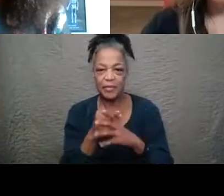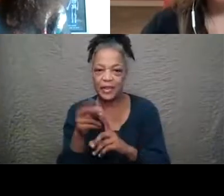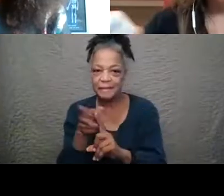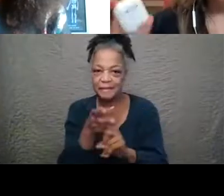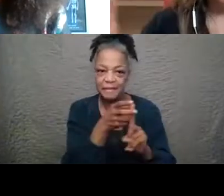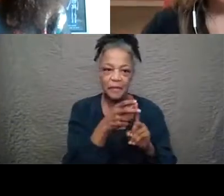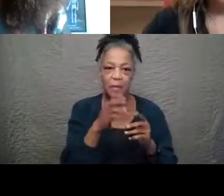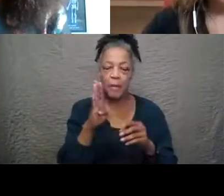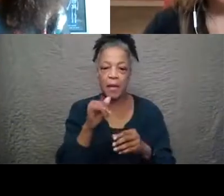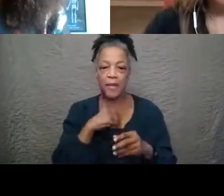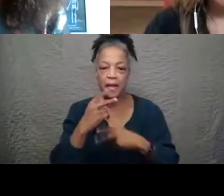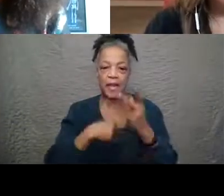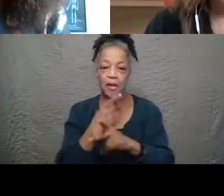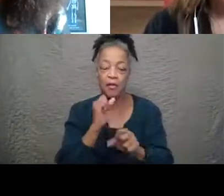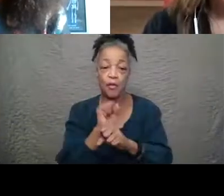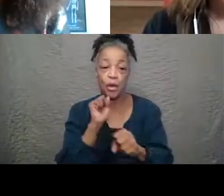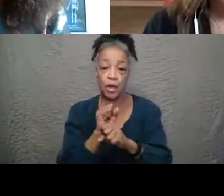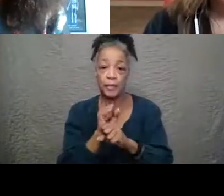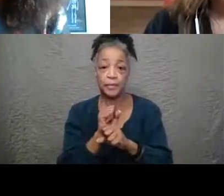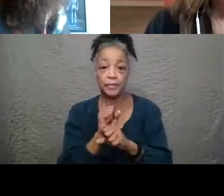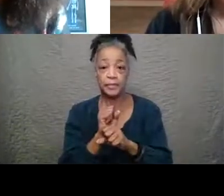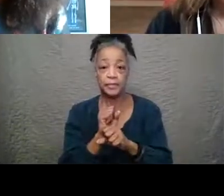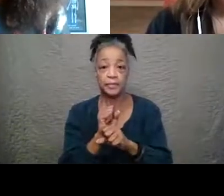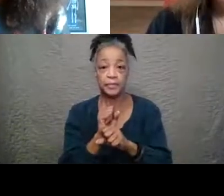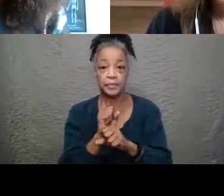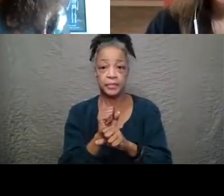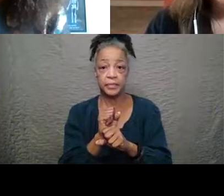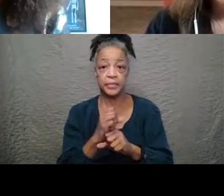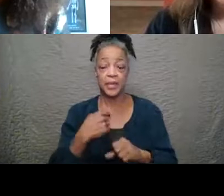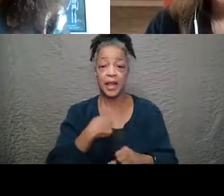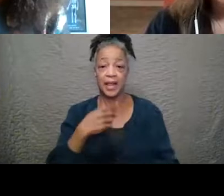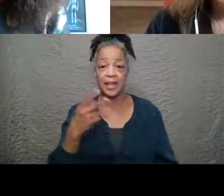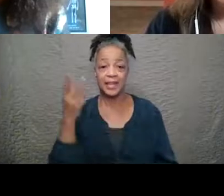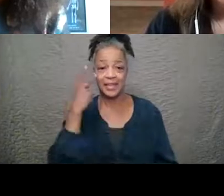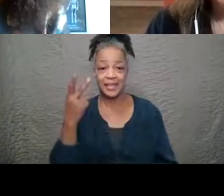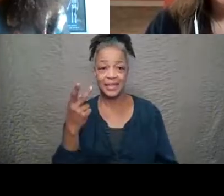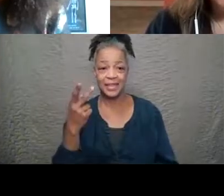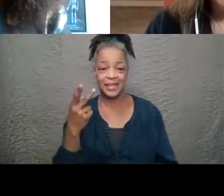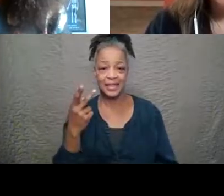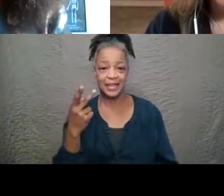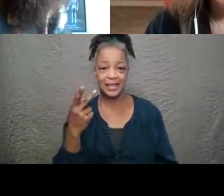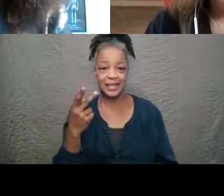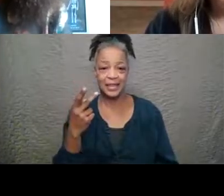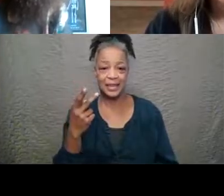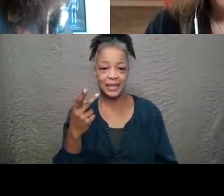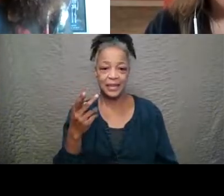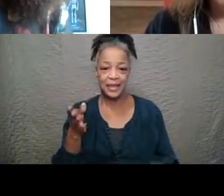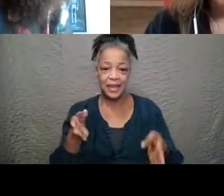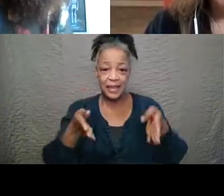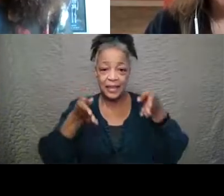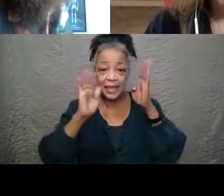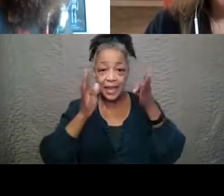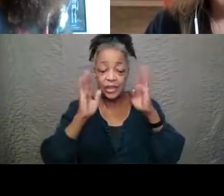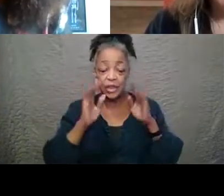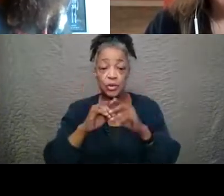of work that I do and the kind of people I'm around, I see attention to disability,